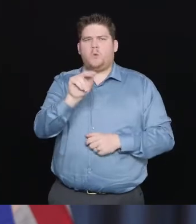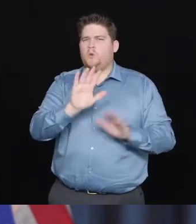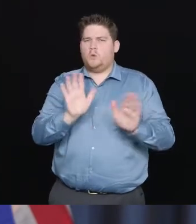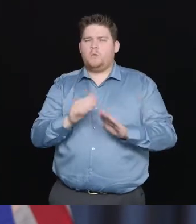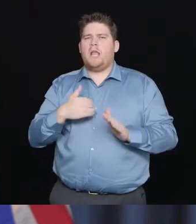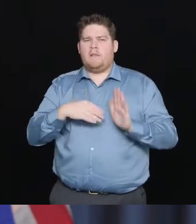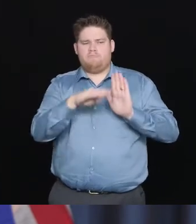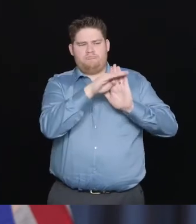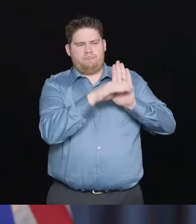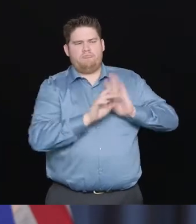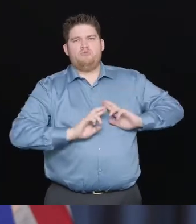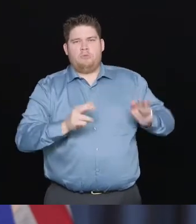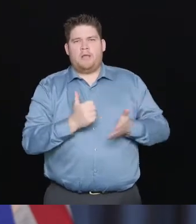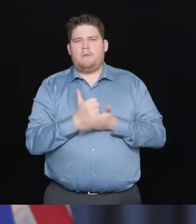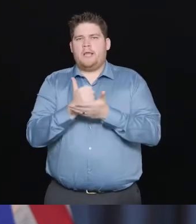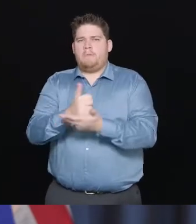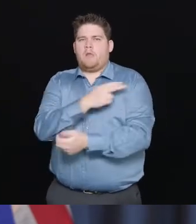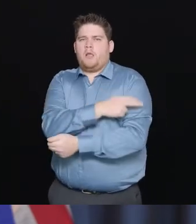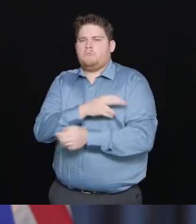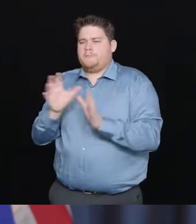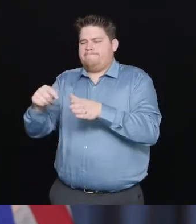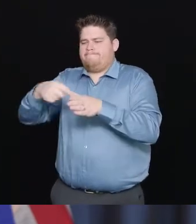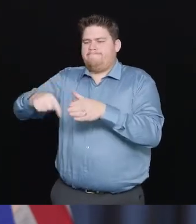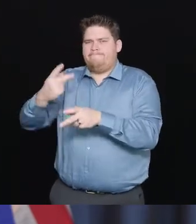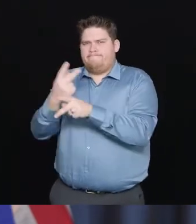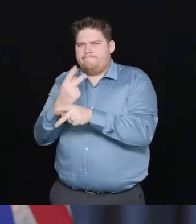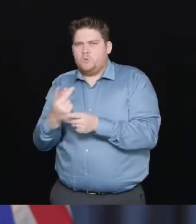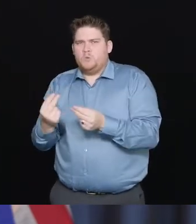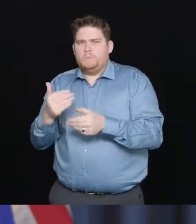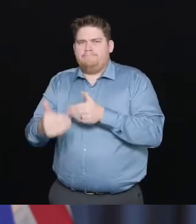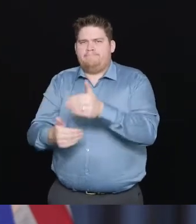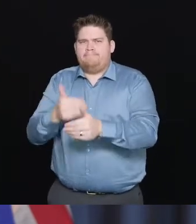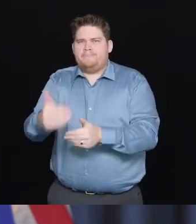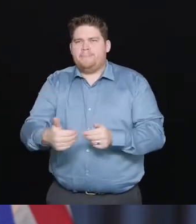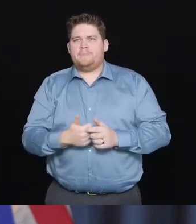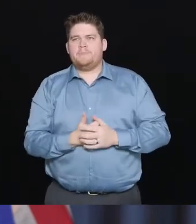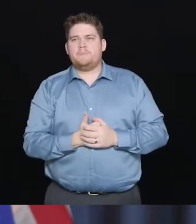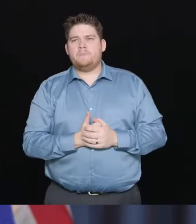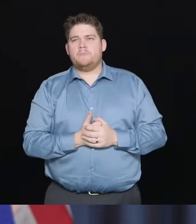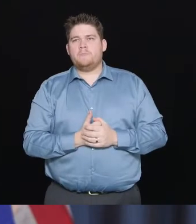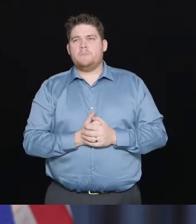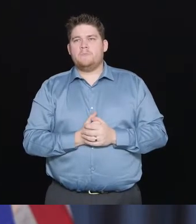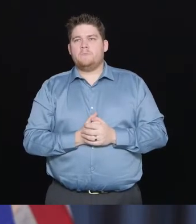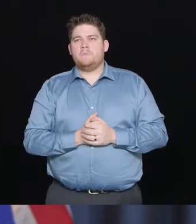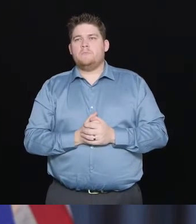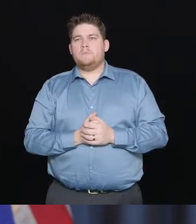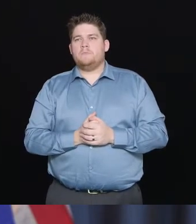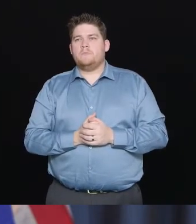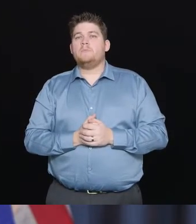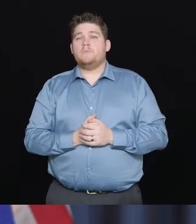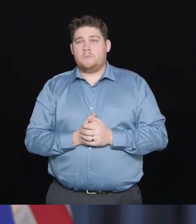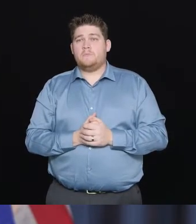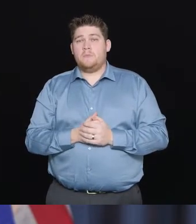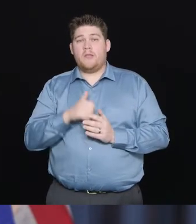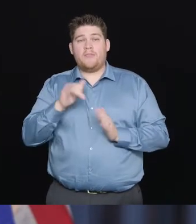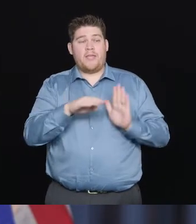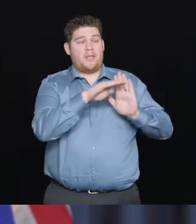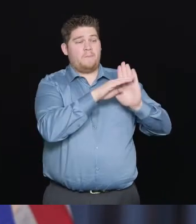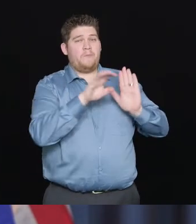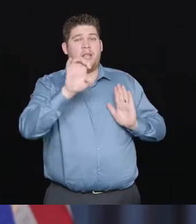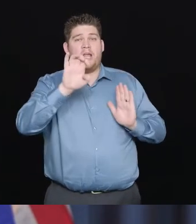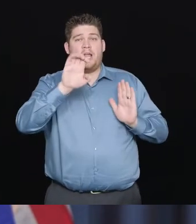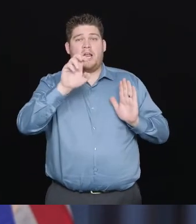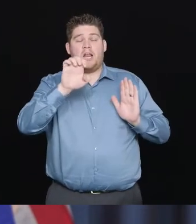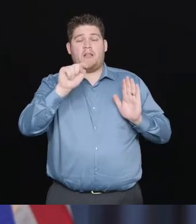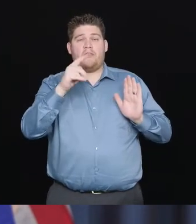Those ethics frameworks will be posted publicly once they're finalized. Okay, go ahead, Nick. Hi, Dr. Henry. I'm just